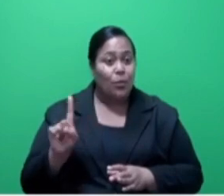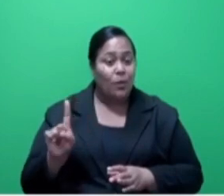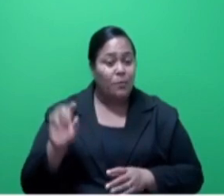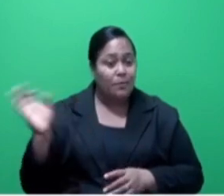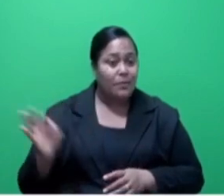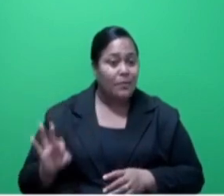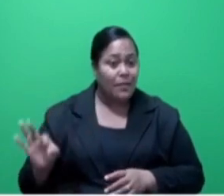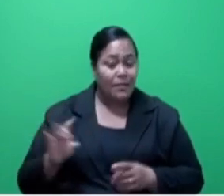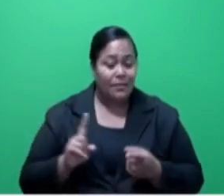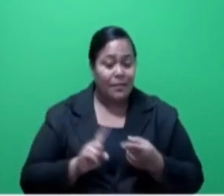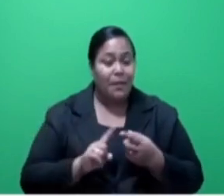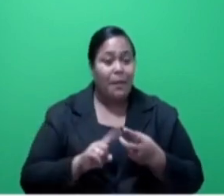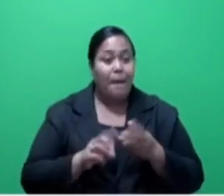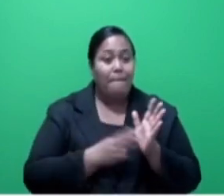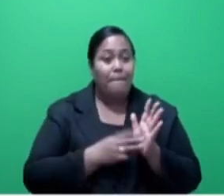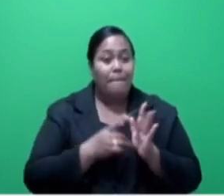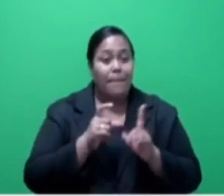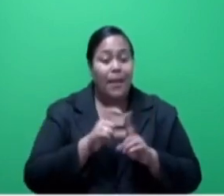IDA,